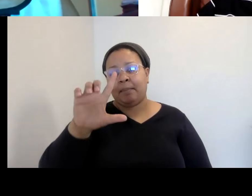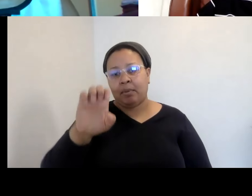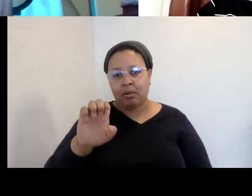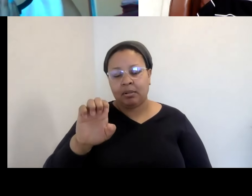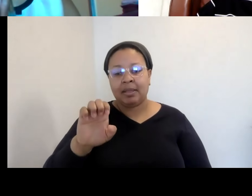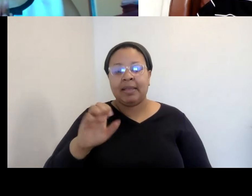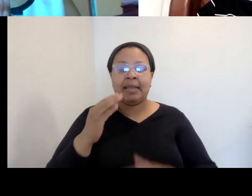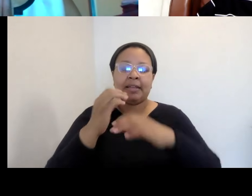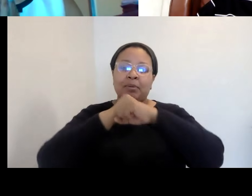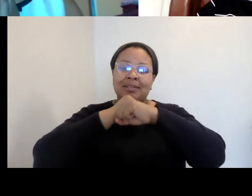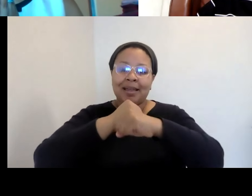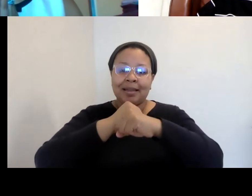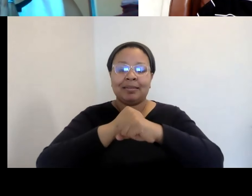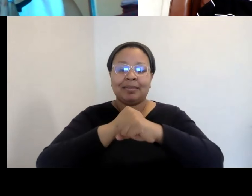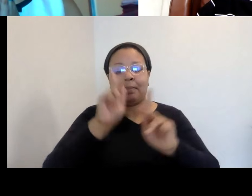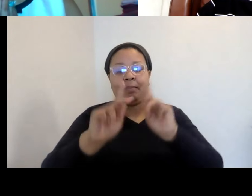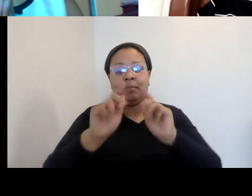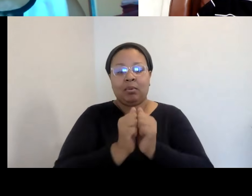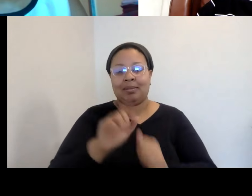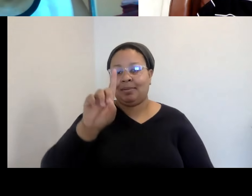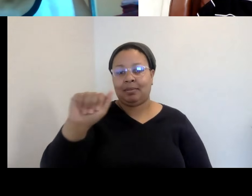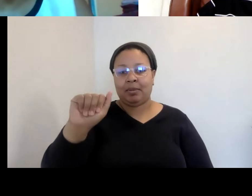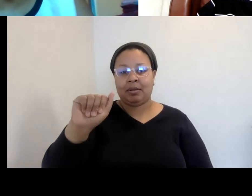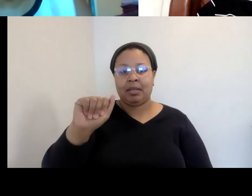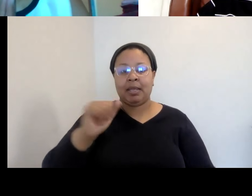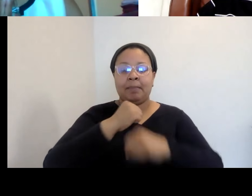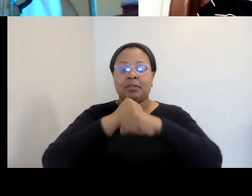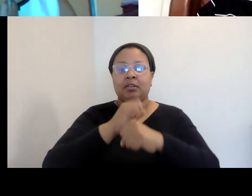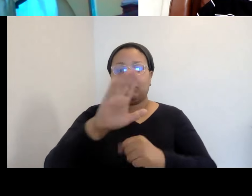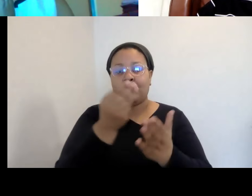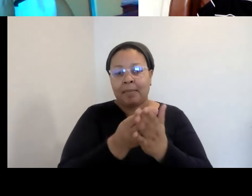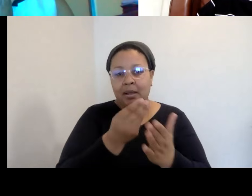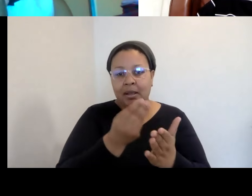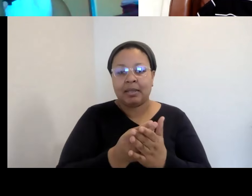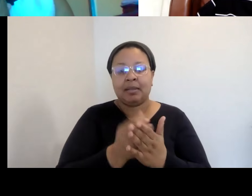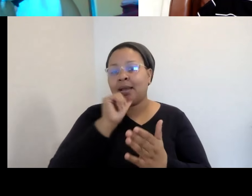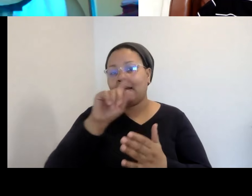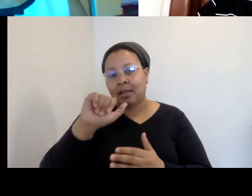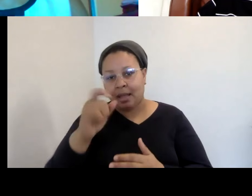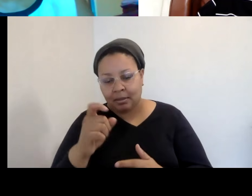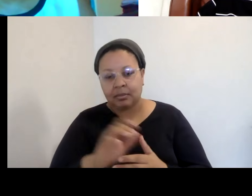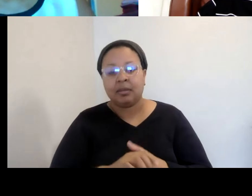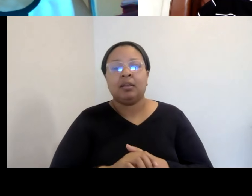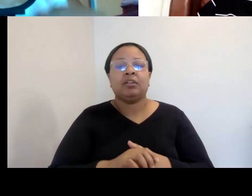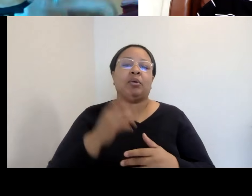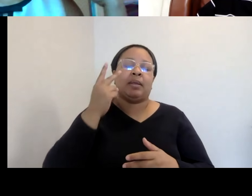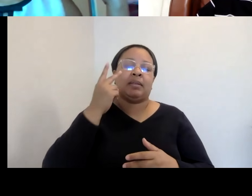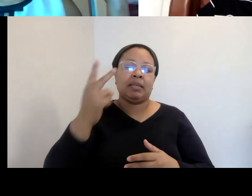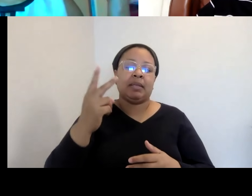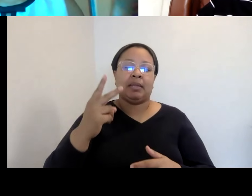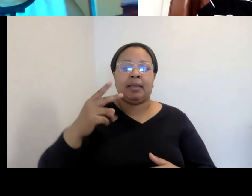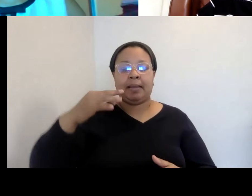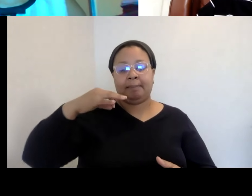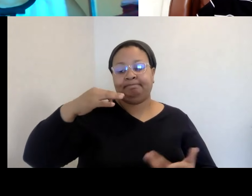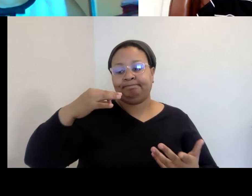with disabilities. It protects their resources. As we know, typically with benefit agencies, they have a,